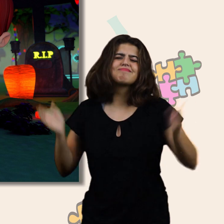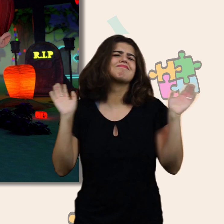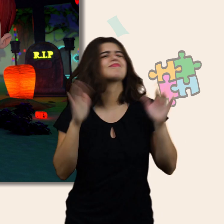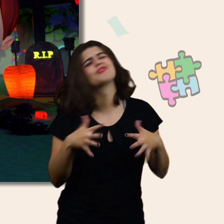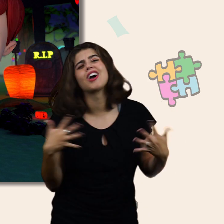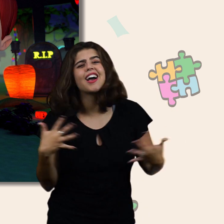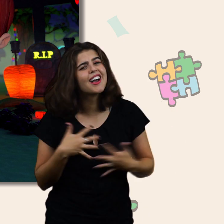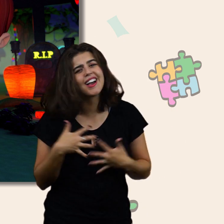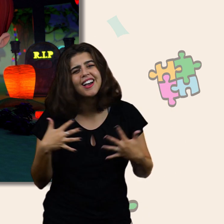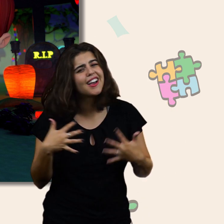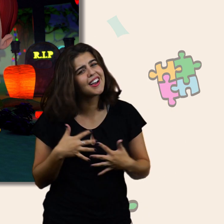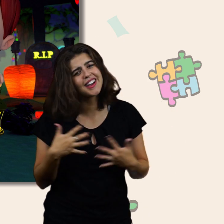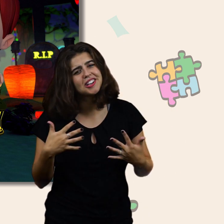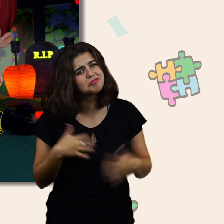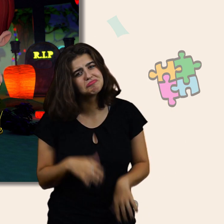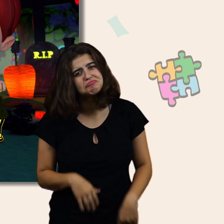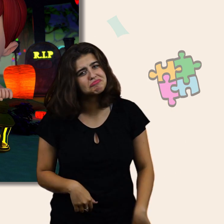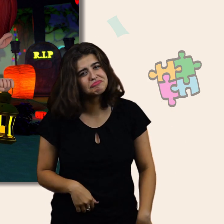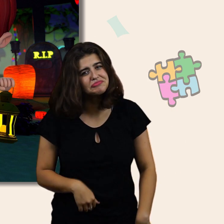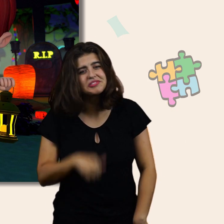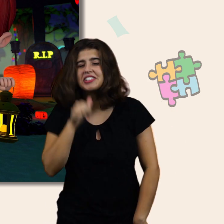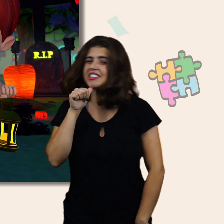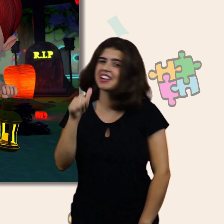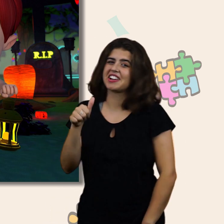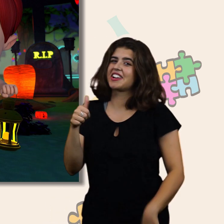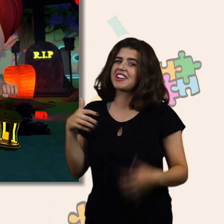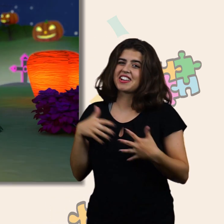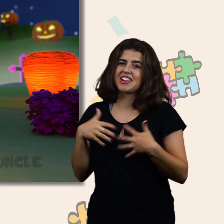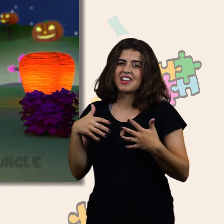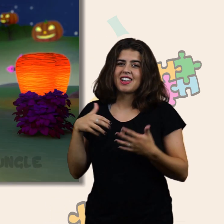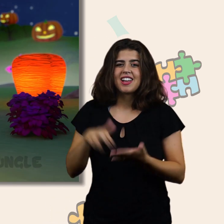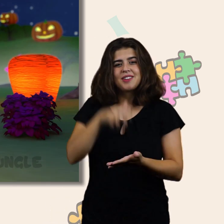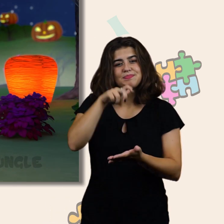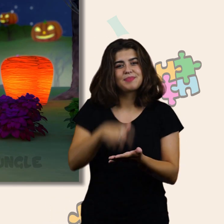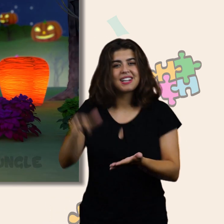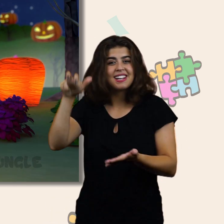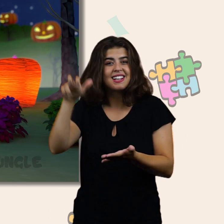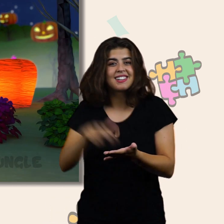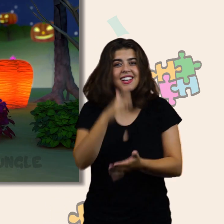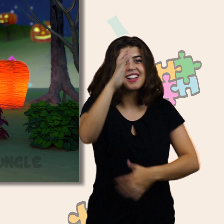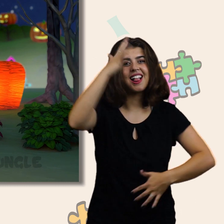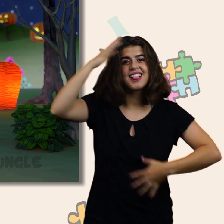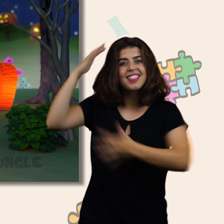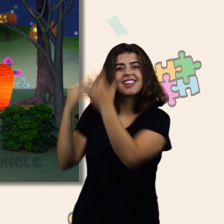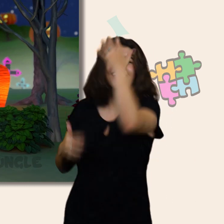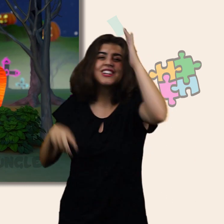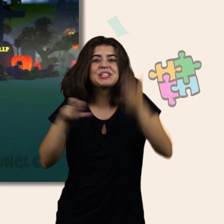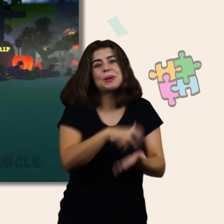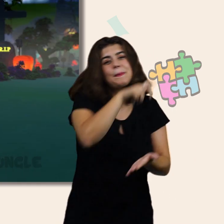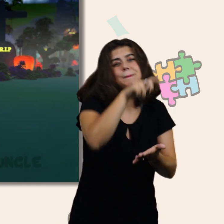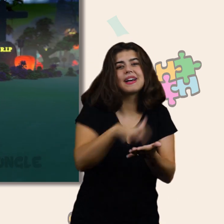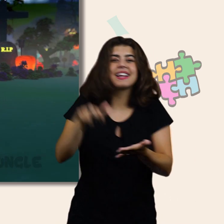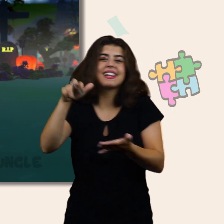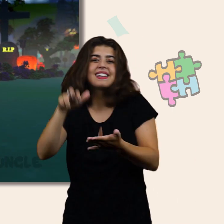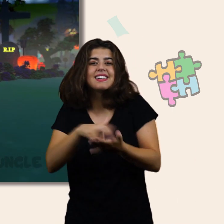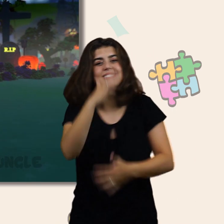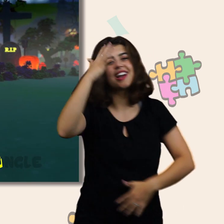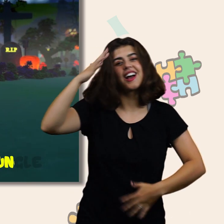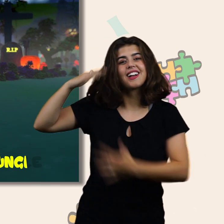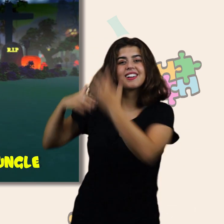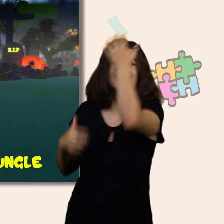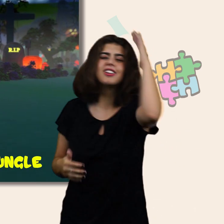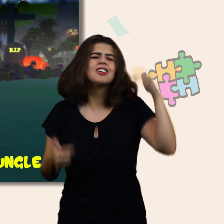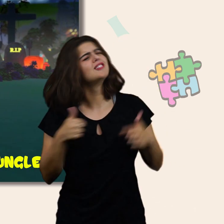We're not afraid. Let's skip. Skipping in the jungle, skipping in